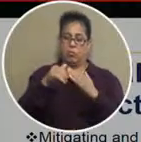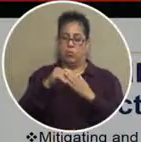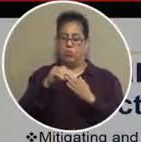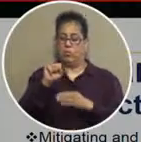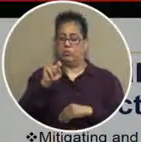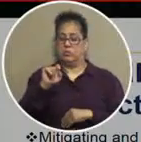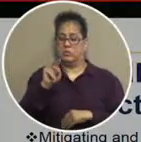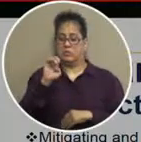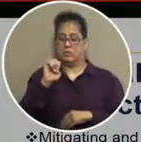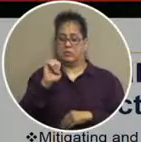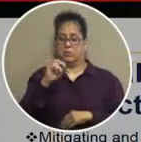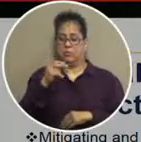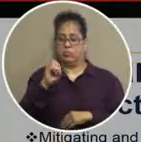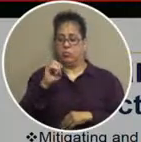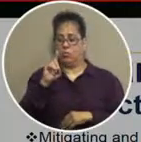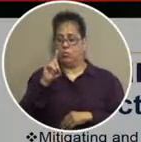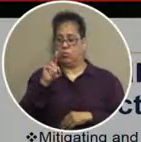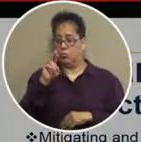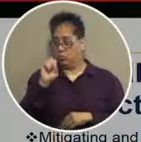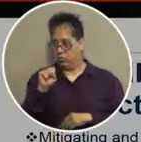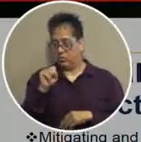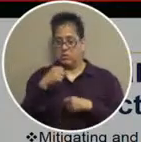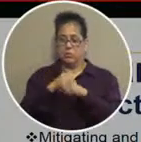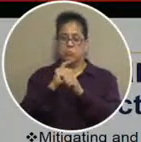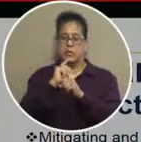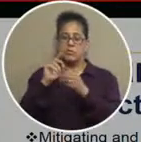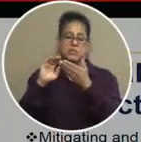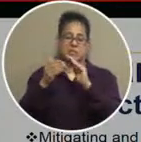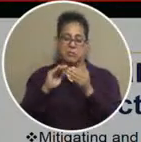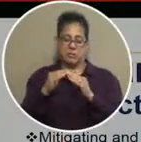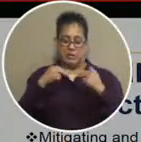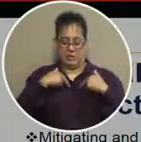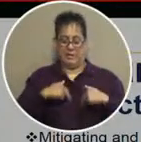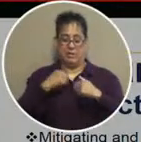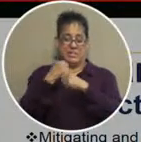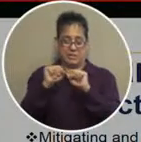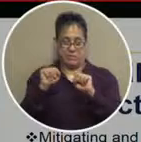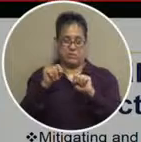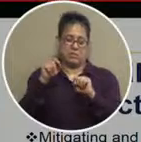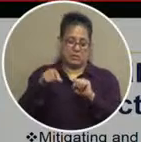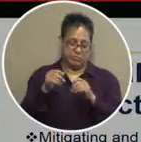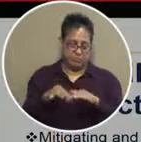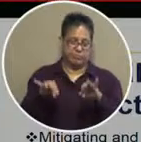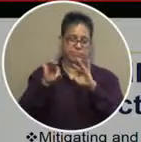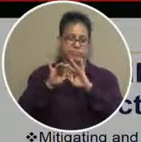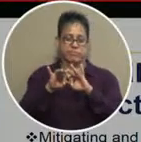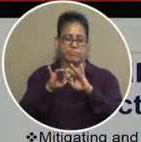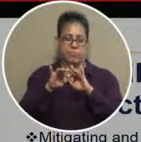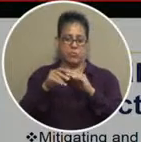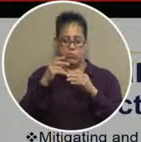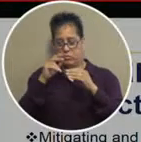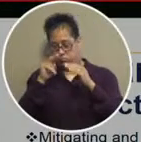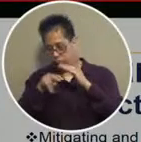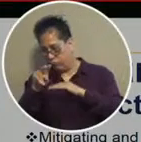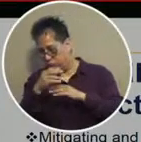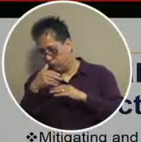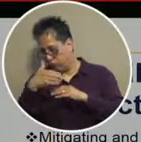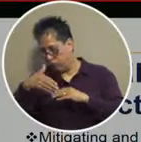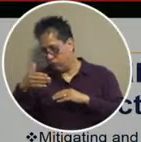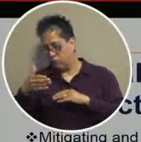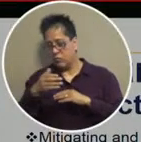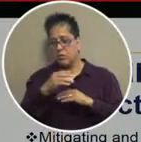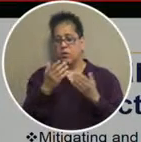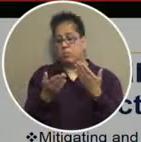stakeholders, to ensure the community's health and safety is at the forefront as we look towards the future and the possibility of a